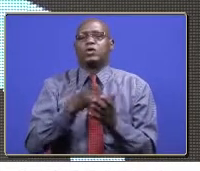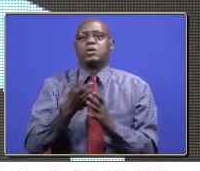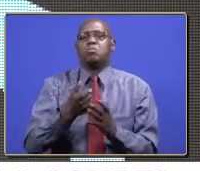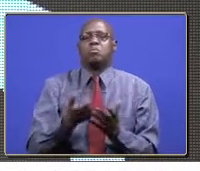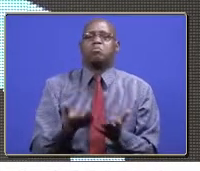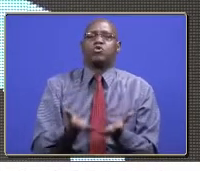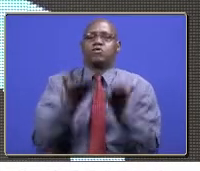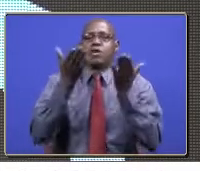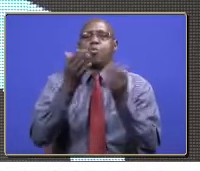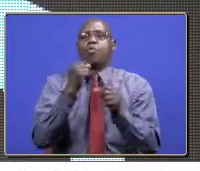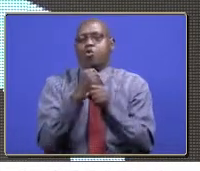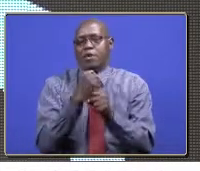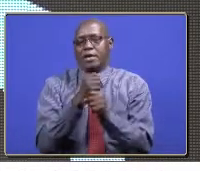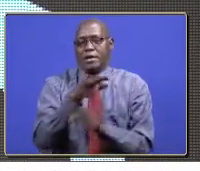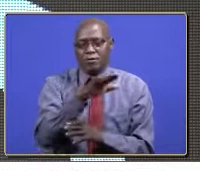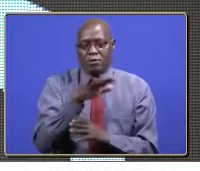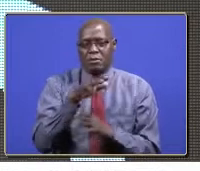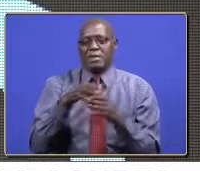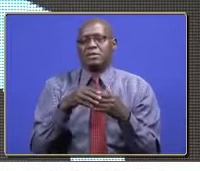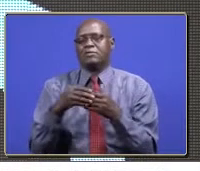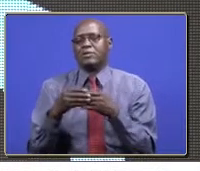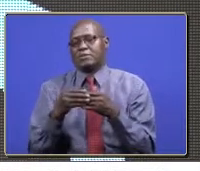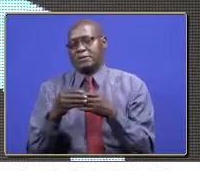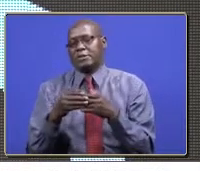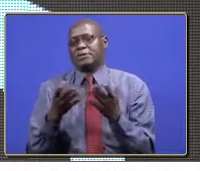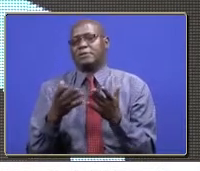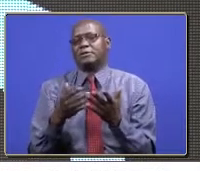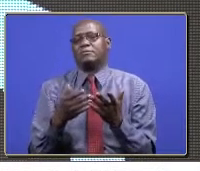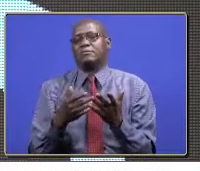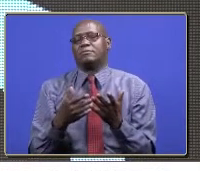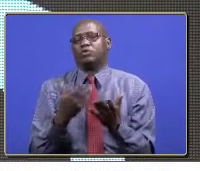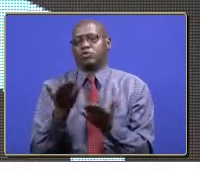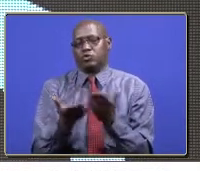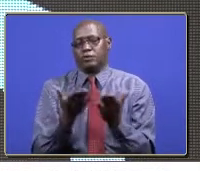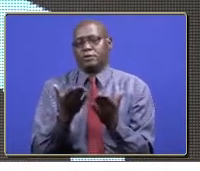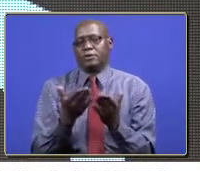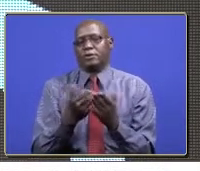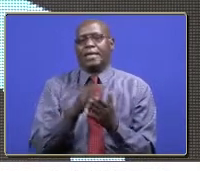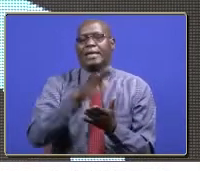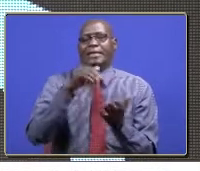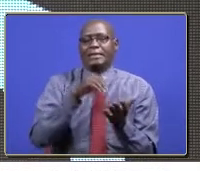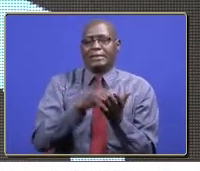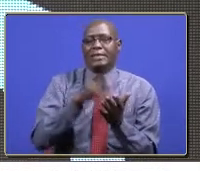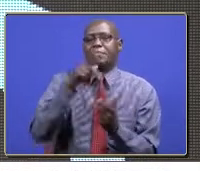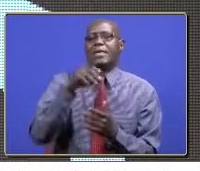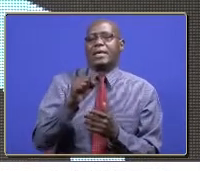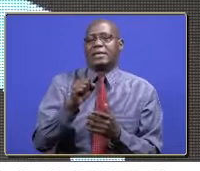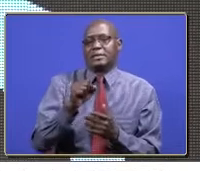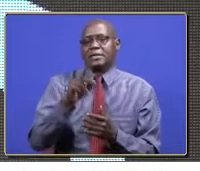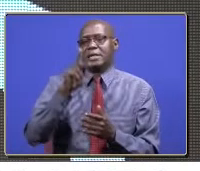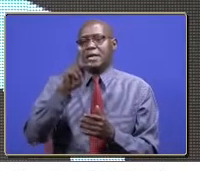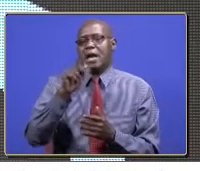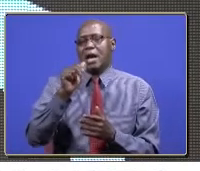including improving their working environment and a flexible scheme of service. Interior PS Dr. Karanja Kibicho, on his part,